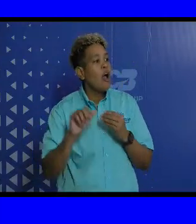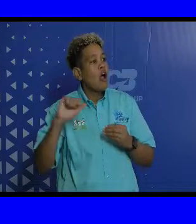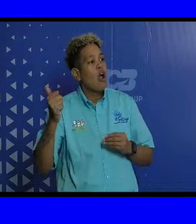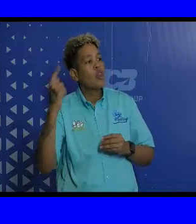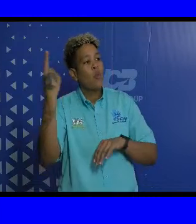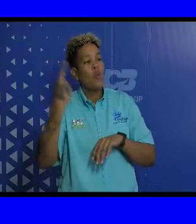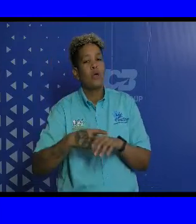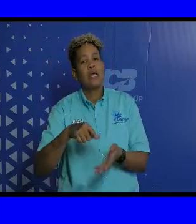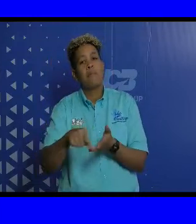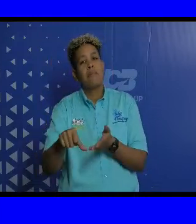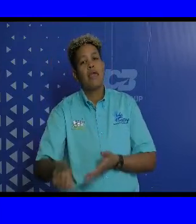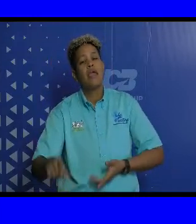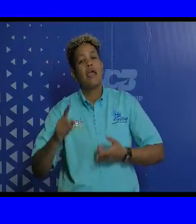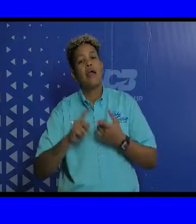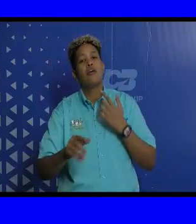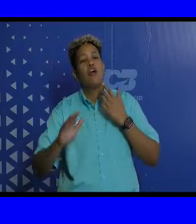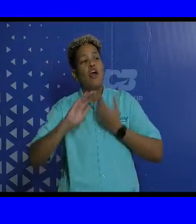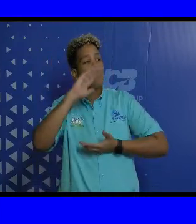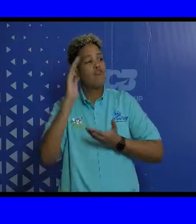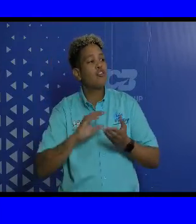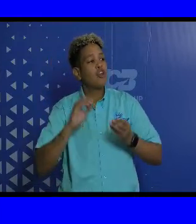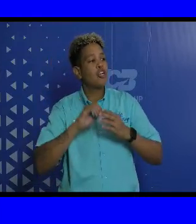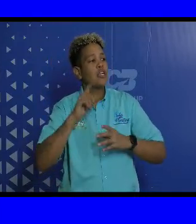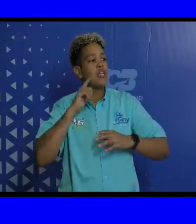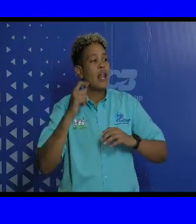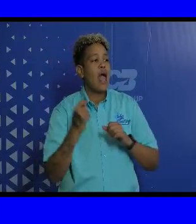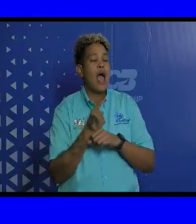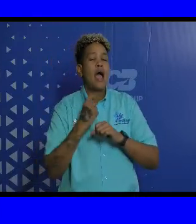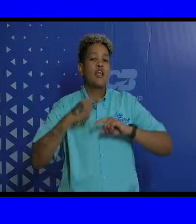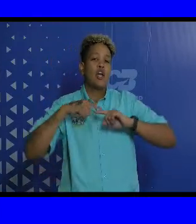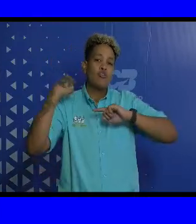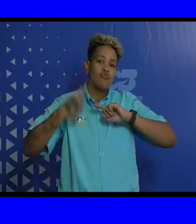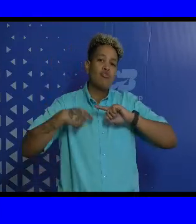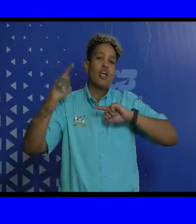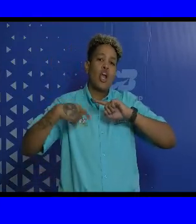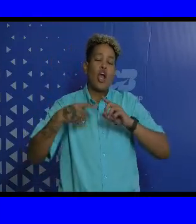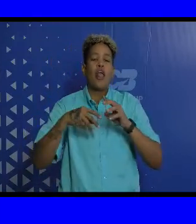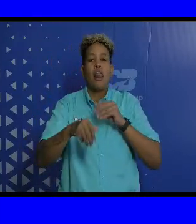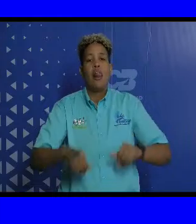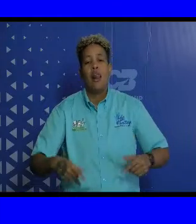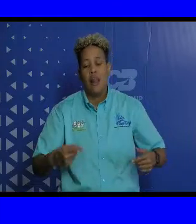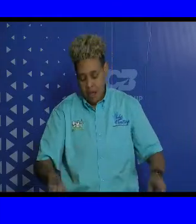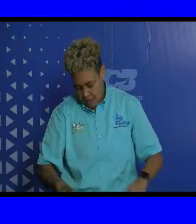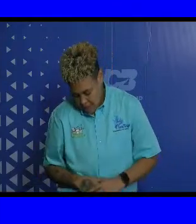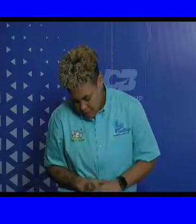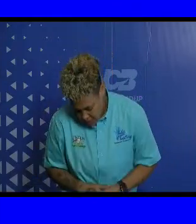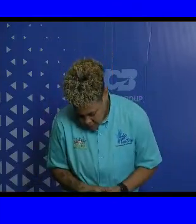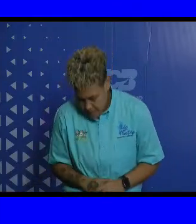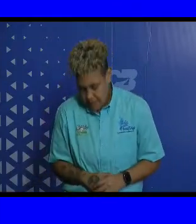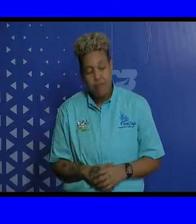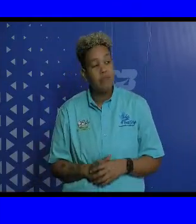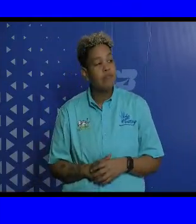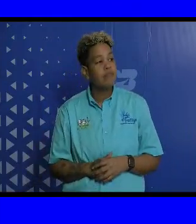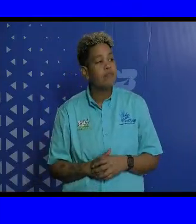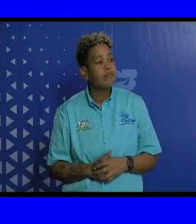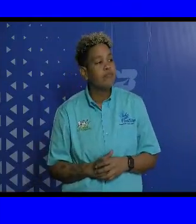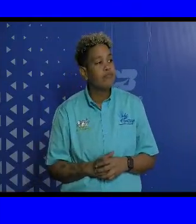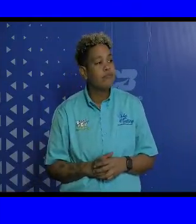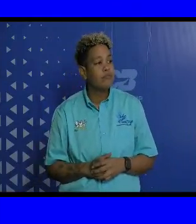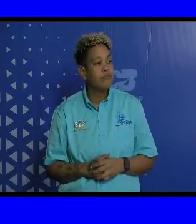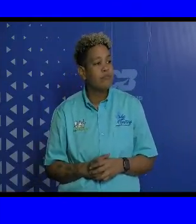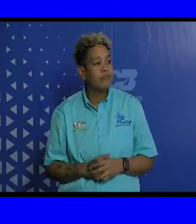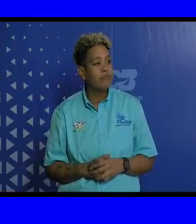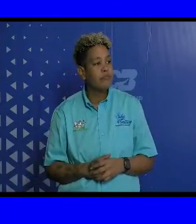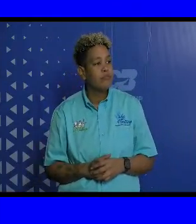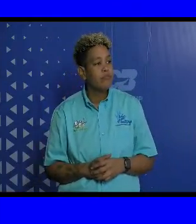of other one-time provisions, as well as reduction. In addition to all of those one-time items, there are reductions in annual recurring